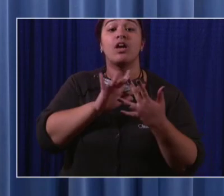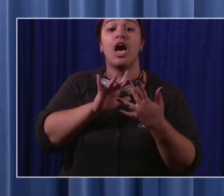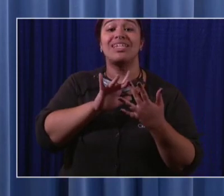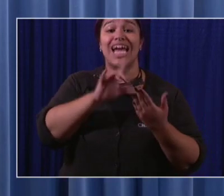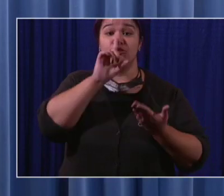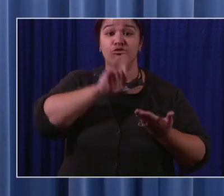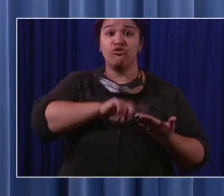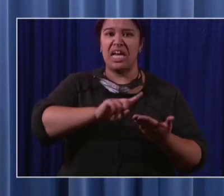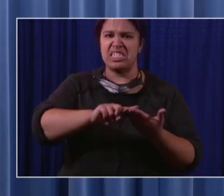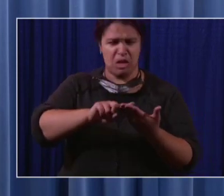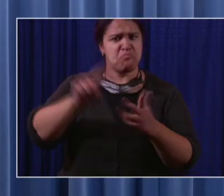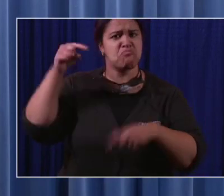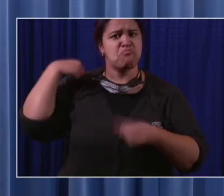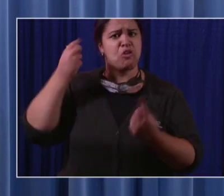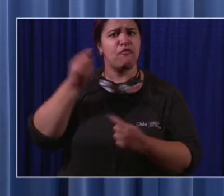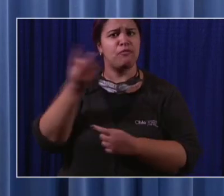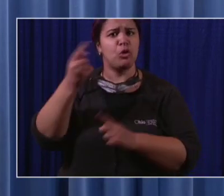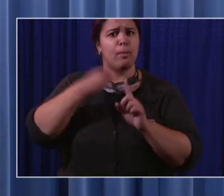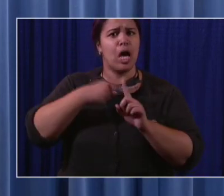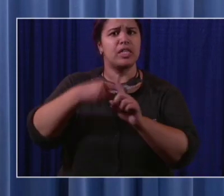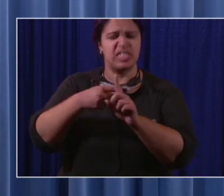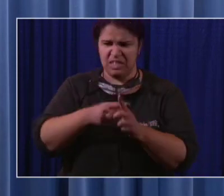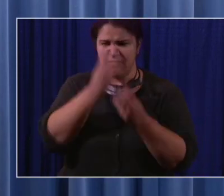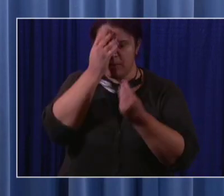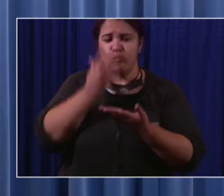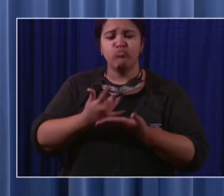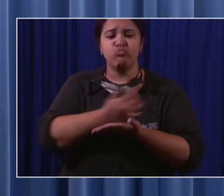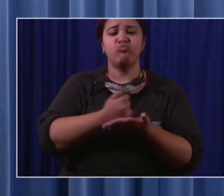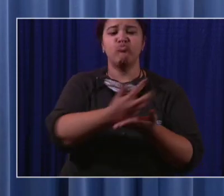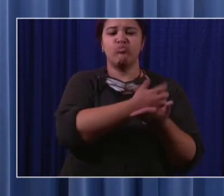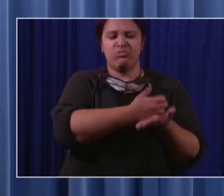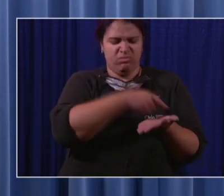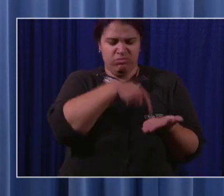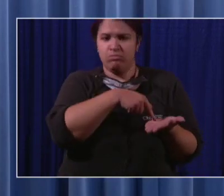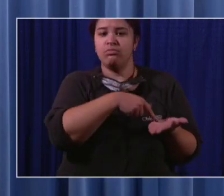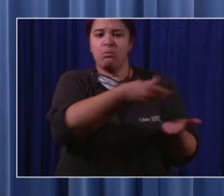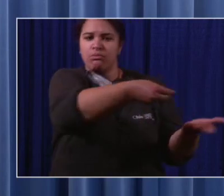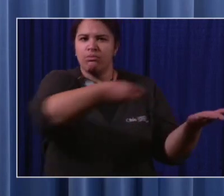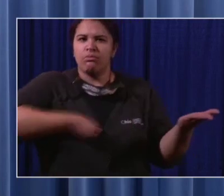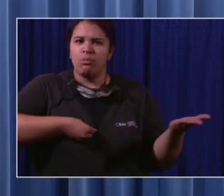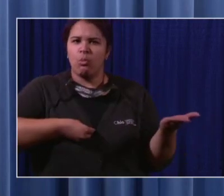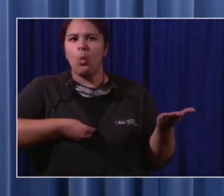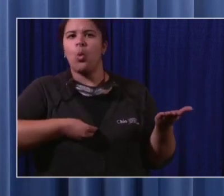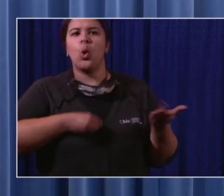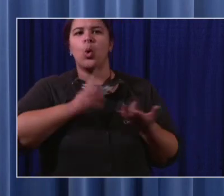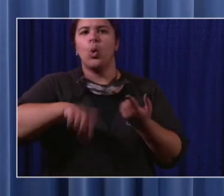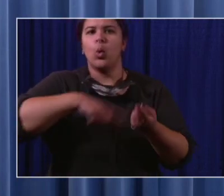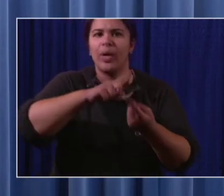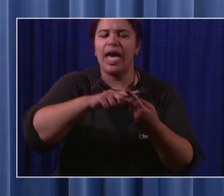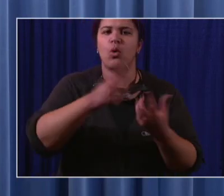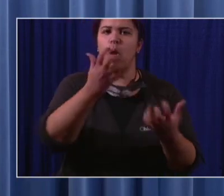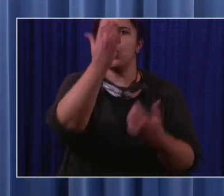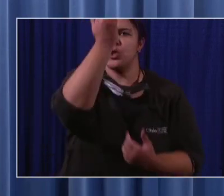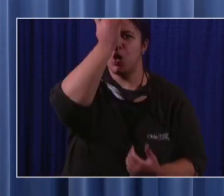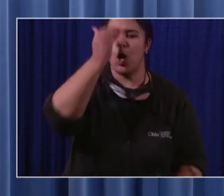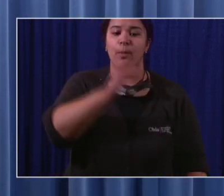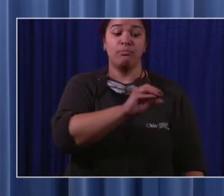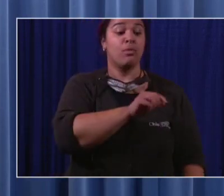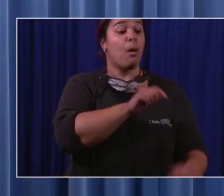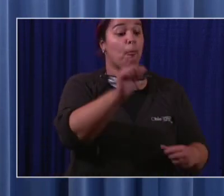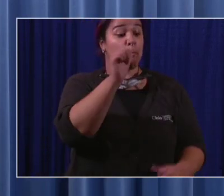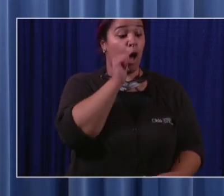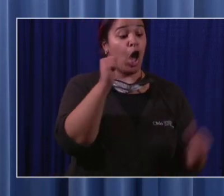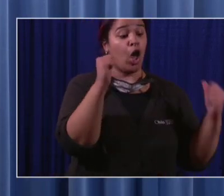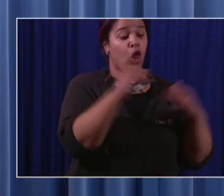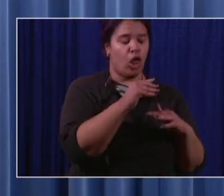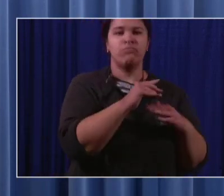people or their names, but like the data for, what percentage of this is originating in bars, what percentage of this is